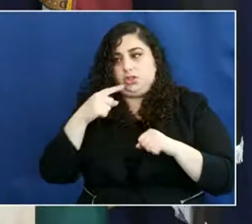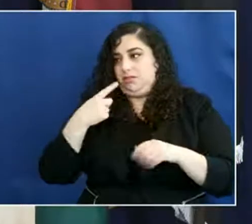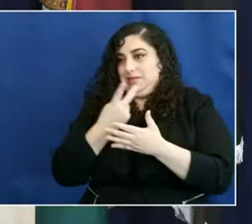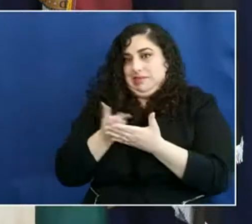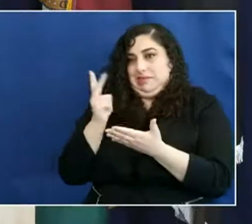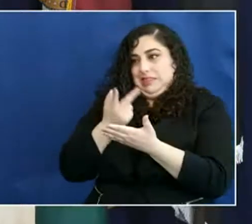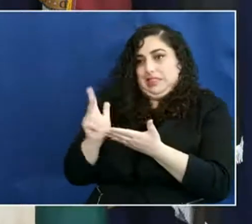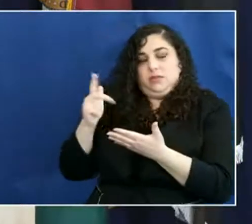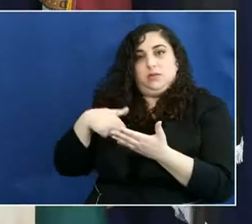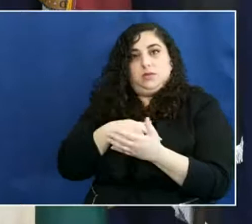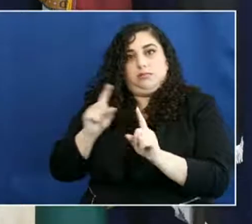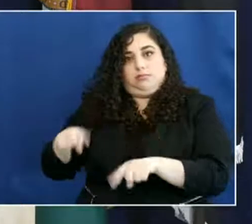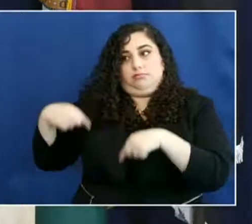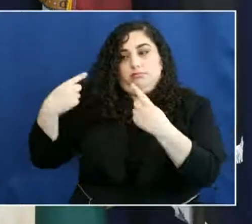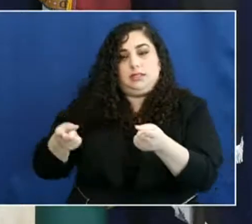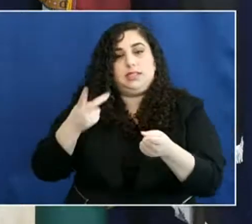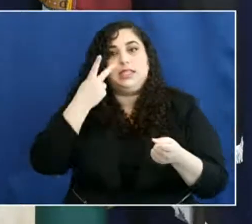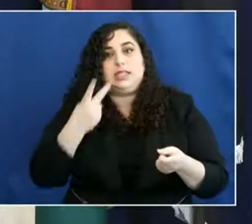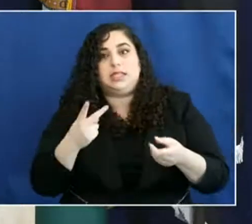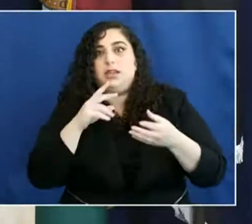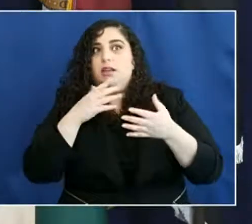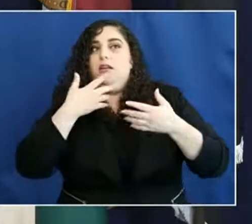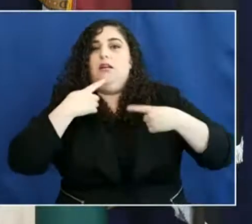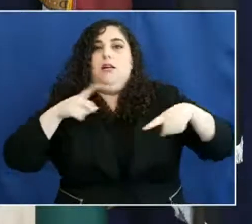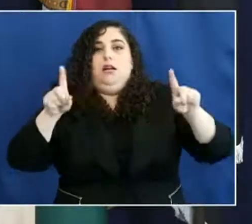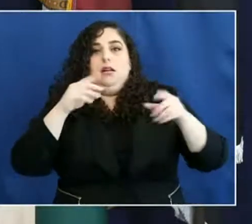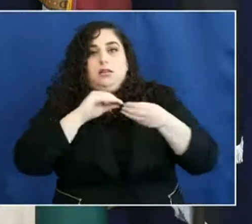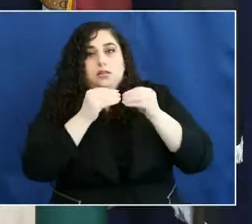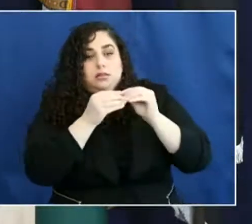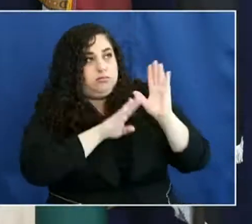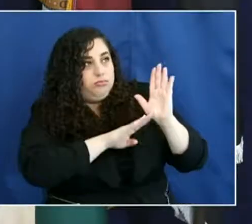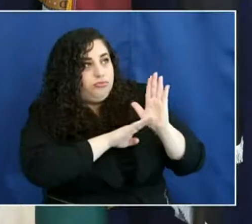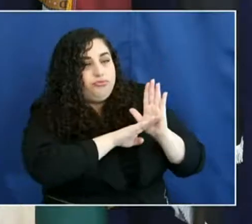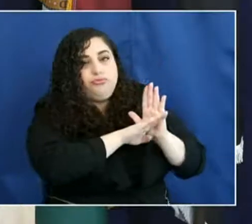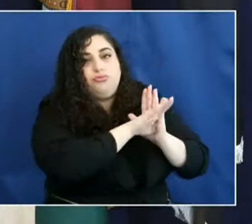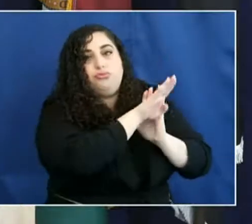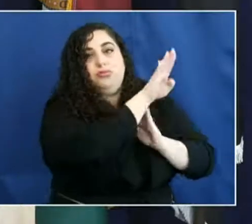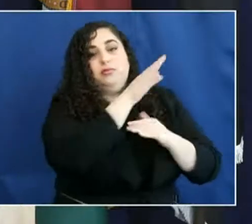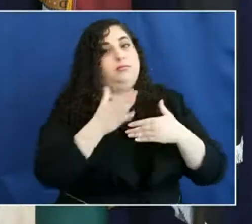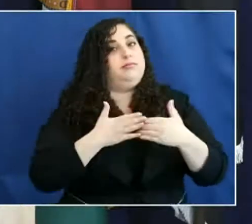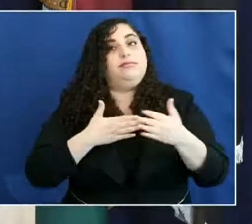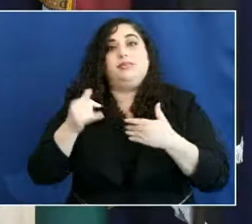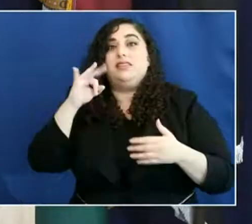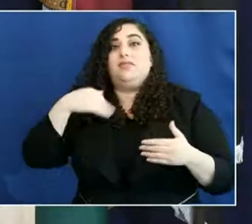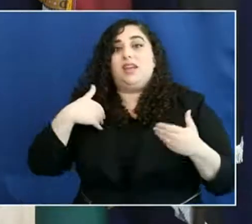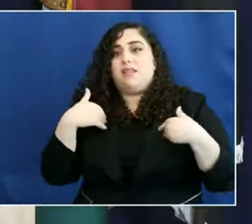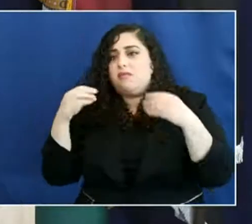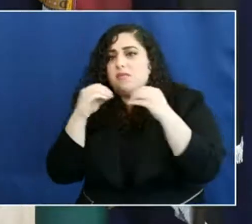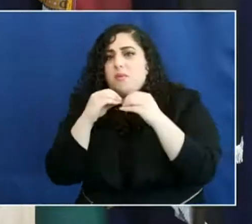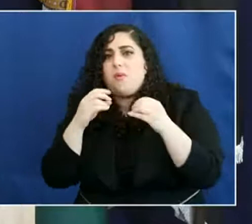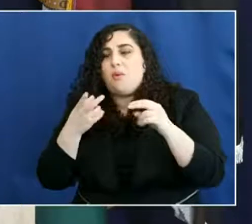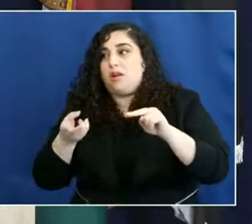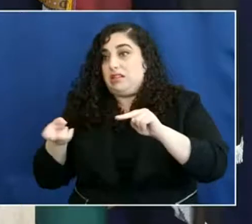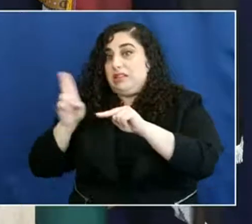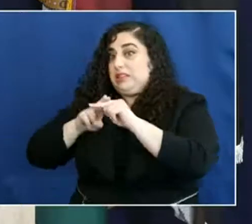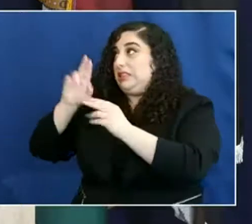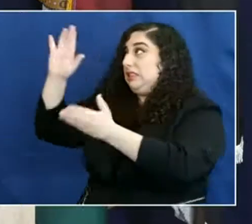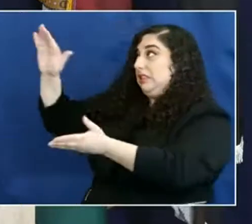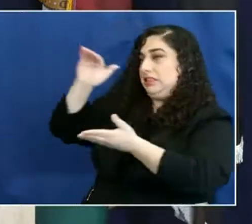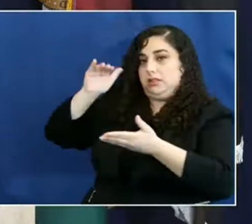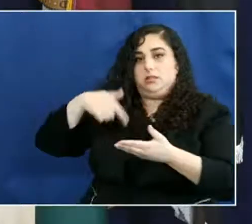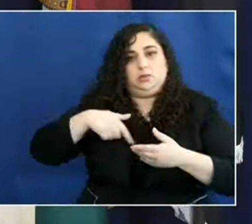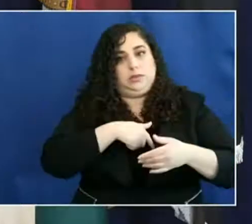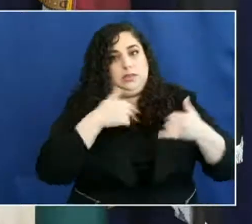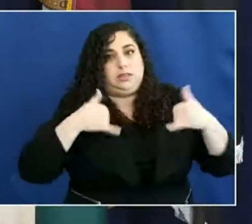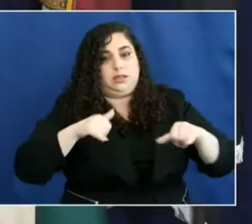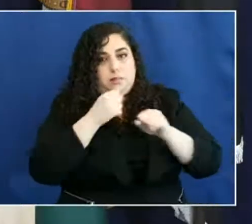see that they're working, and although there's still a lot of work to be done, what's really great about this is that we're going to be able to expand these efforts across